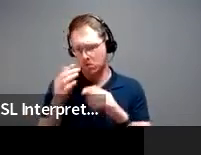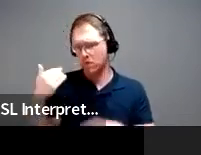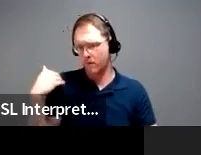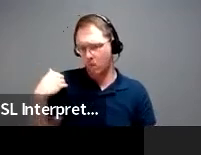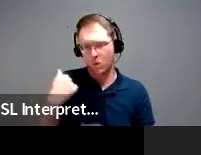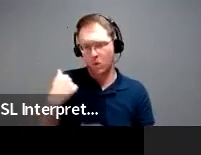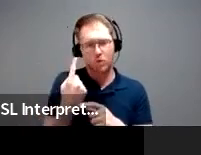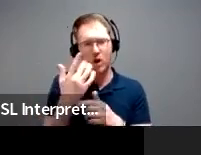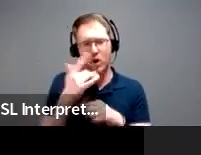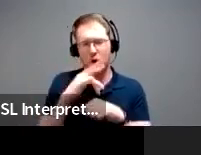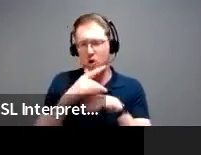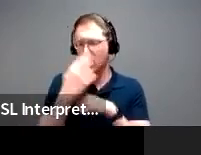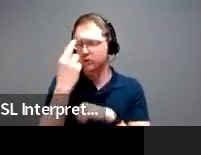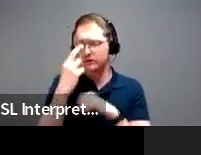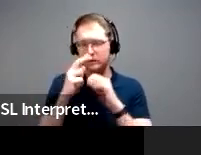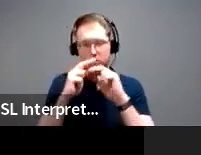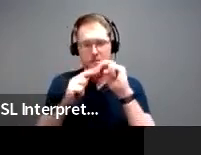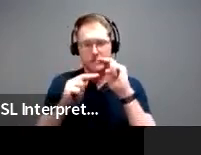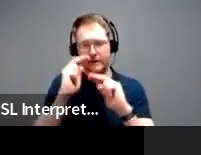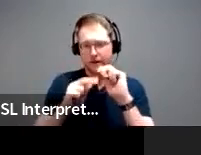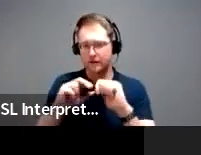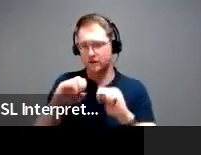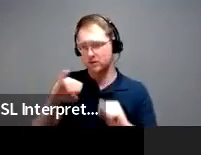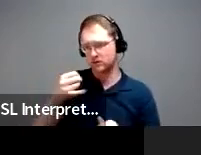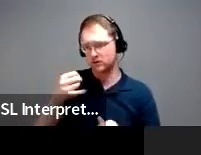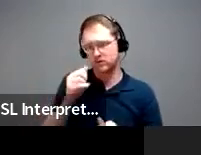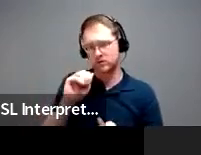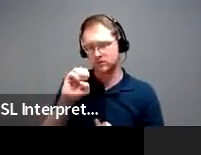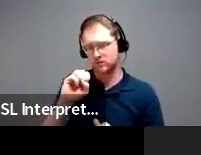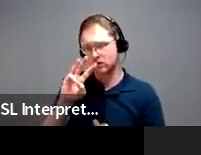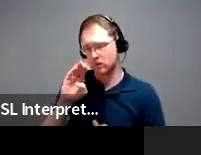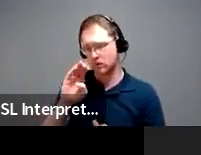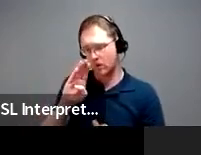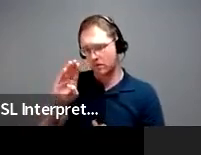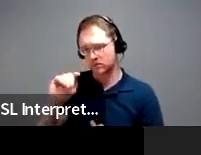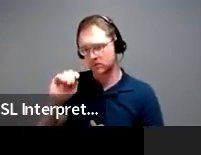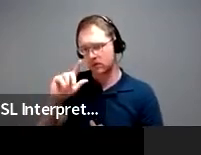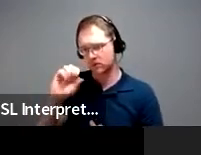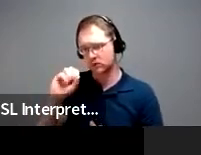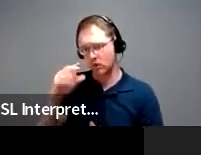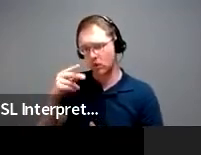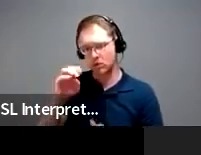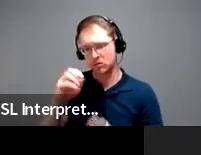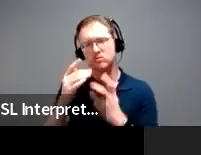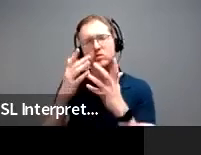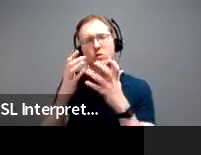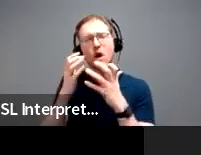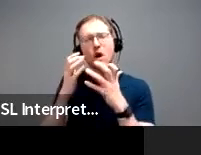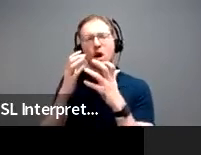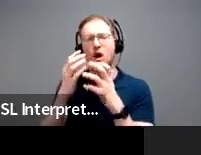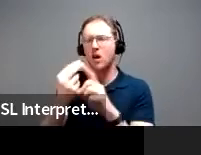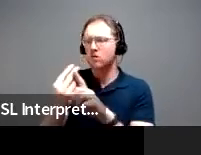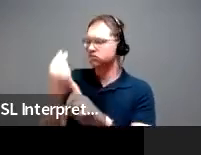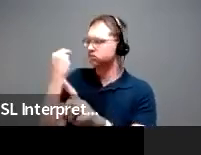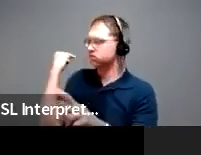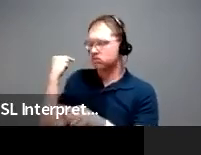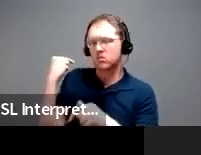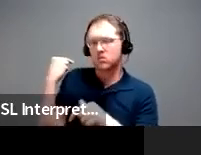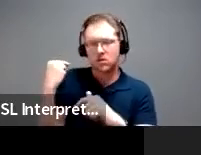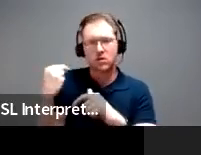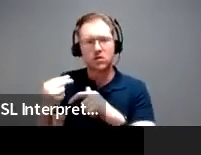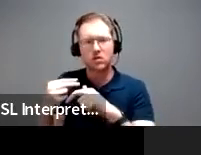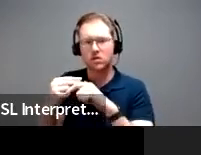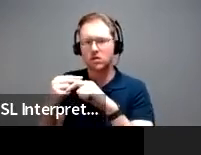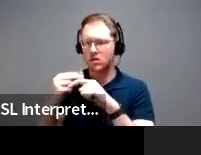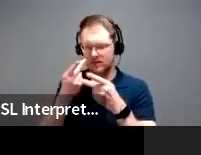the James Webb Space Telescope was to look back in time and see galaxies at the very earliest era of